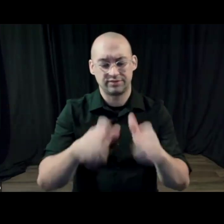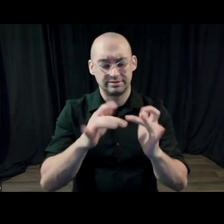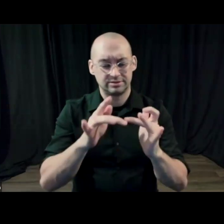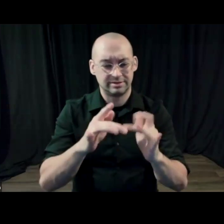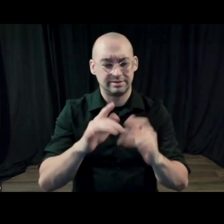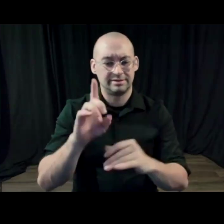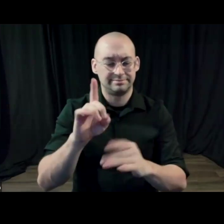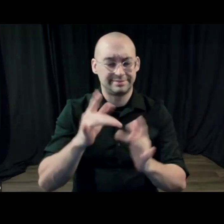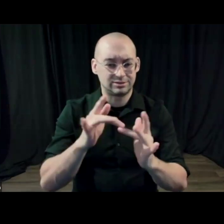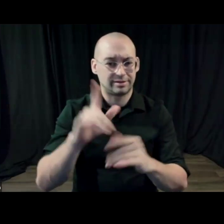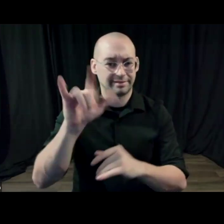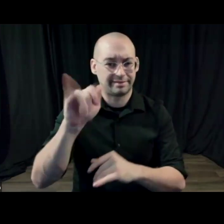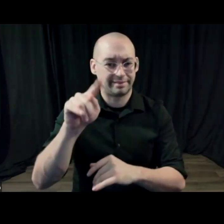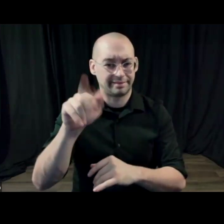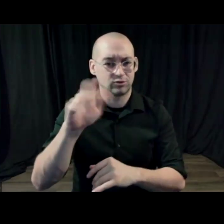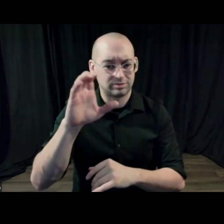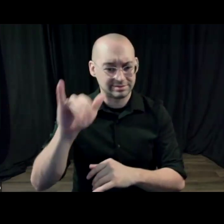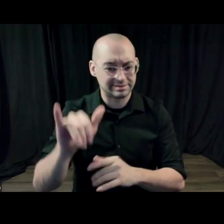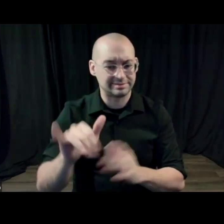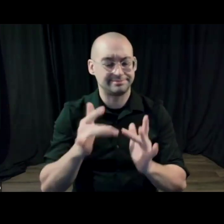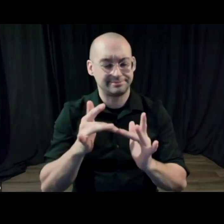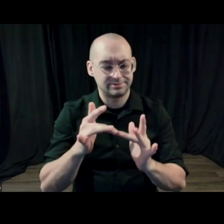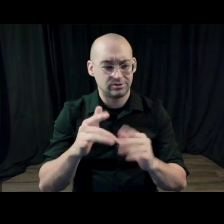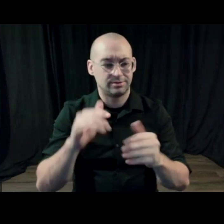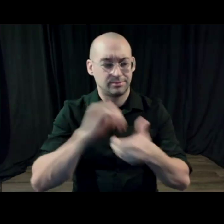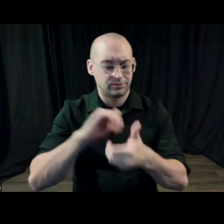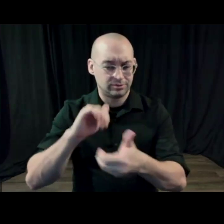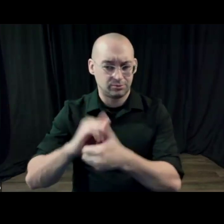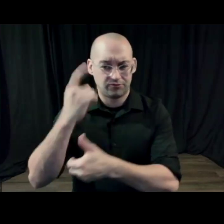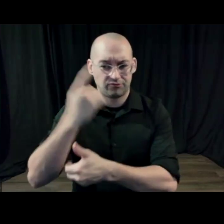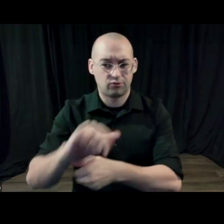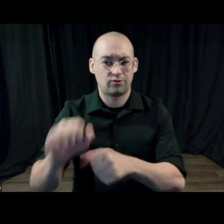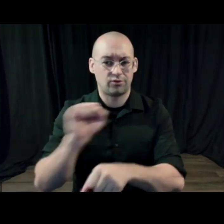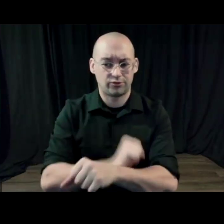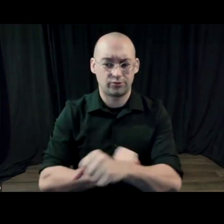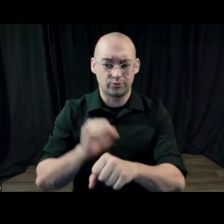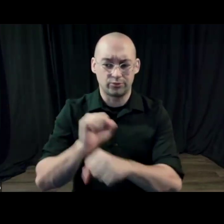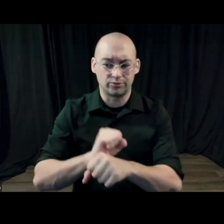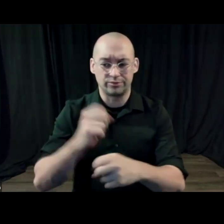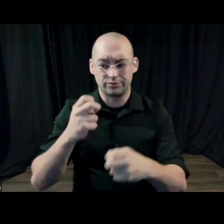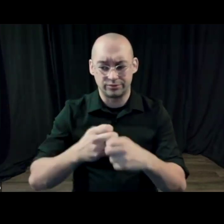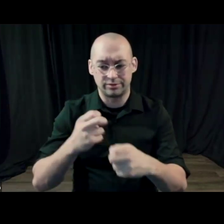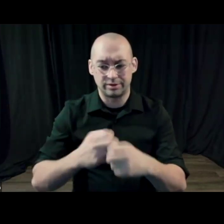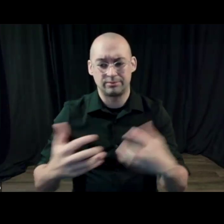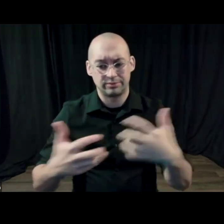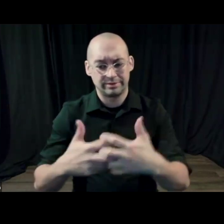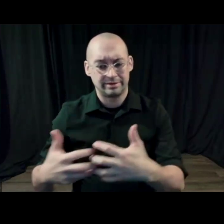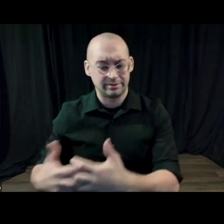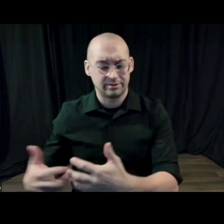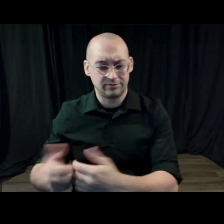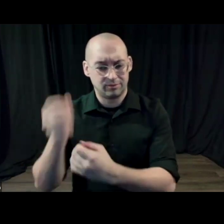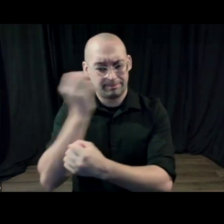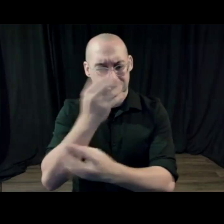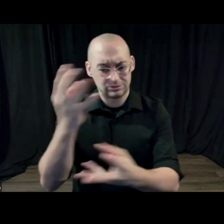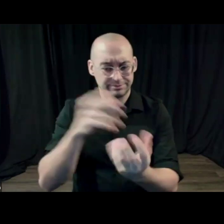and Broadband Equity Partnership for your hard work and pulling together the information and engaging with